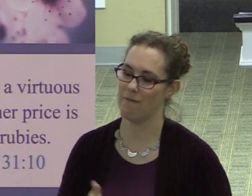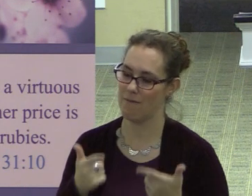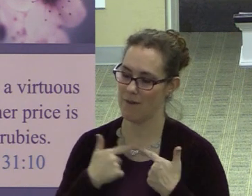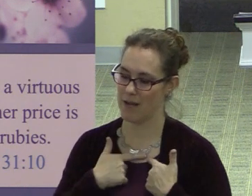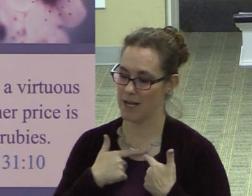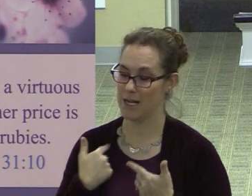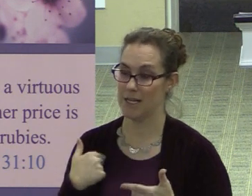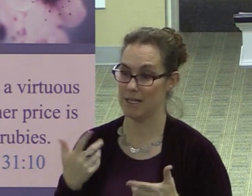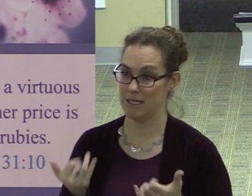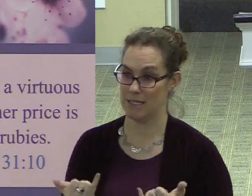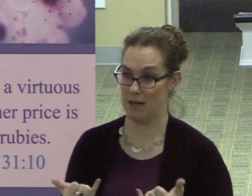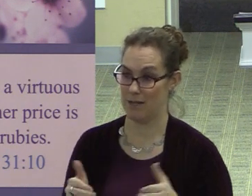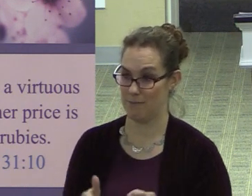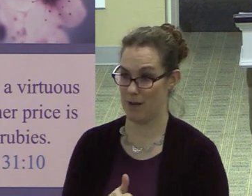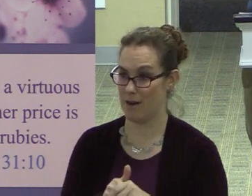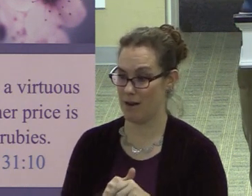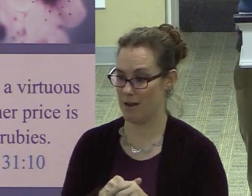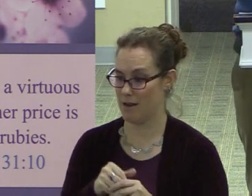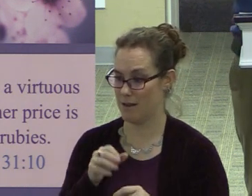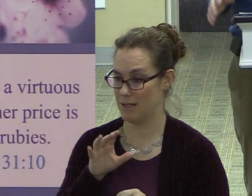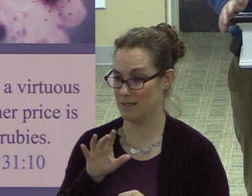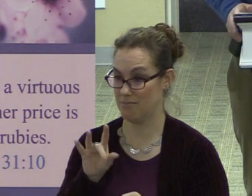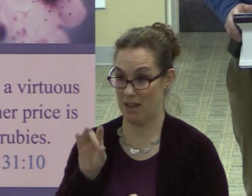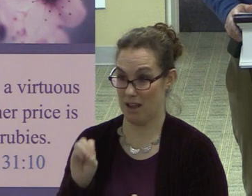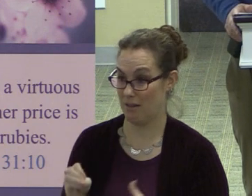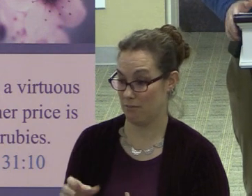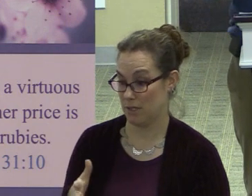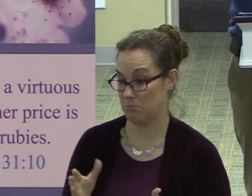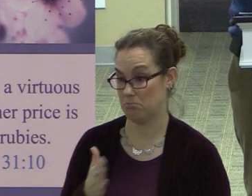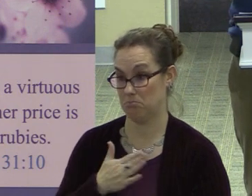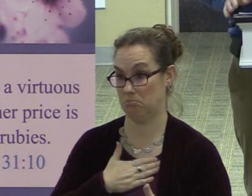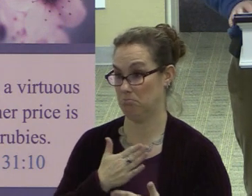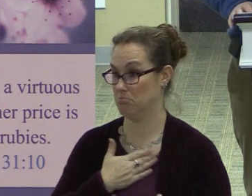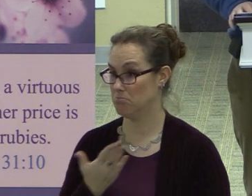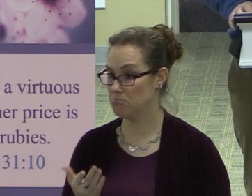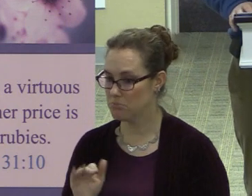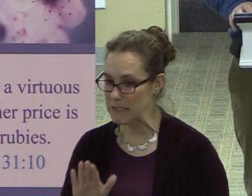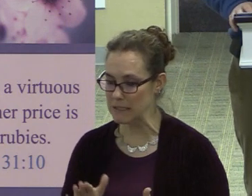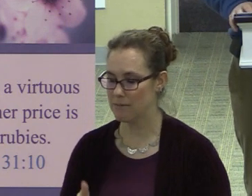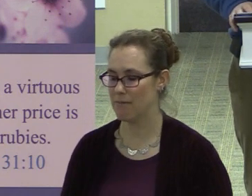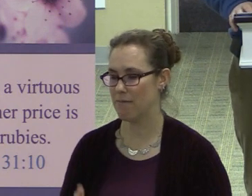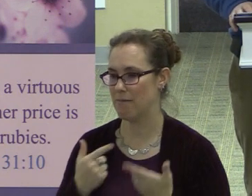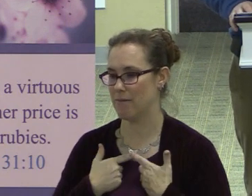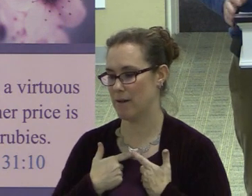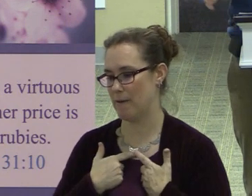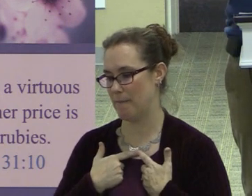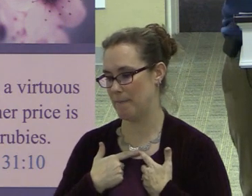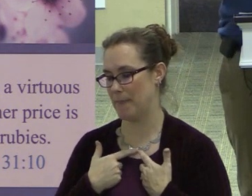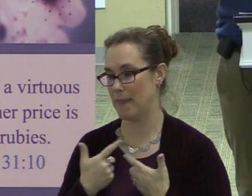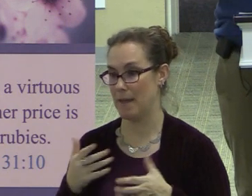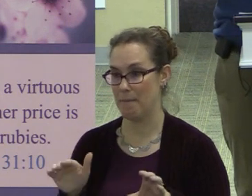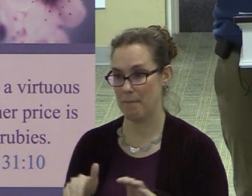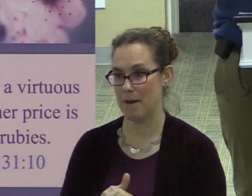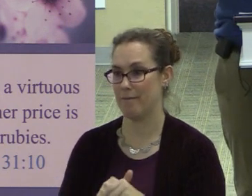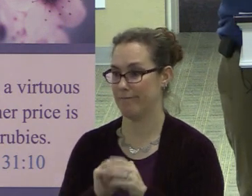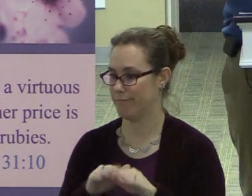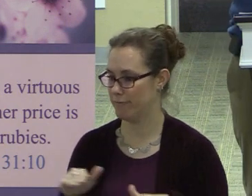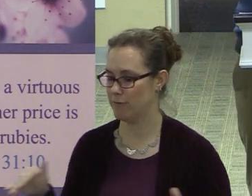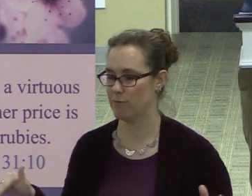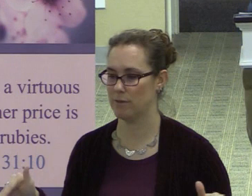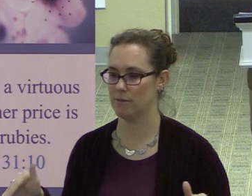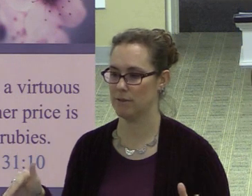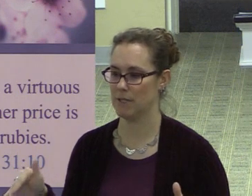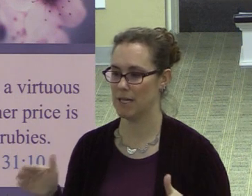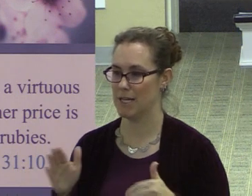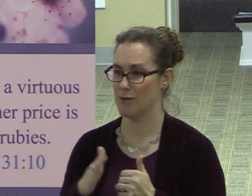now married. As far as he knows, he's 80. He's content. This is his life. Married, children,